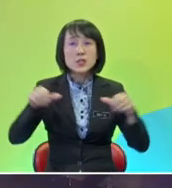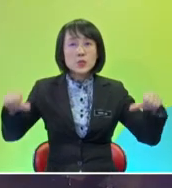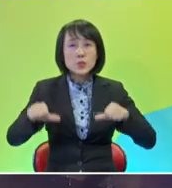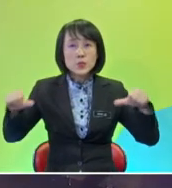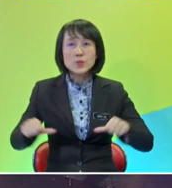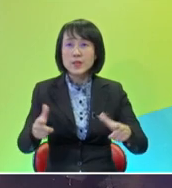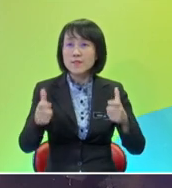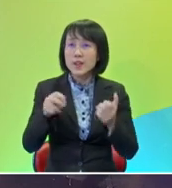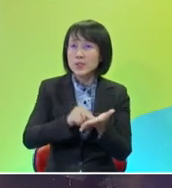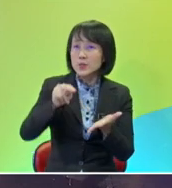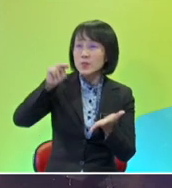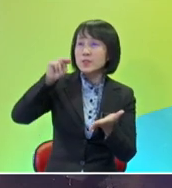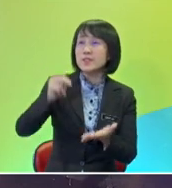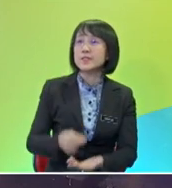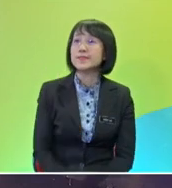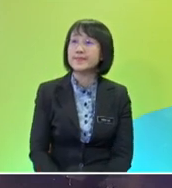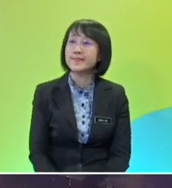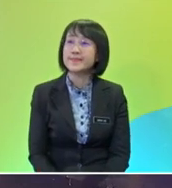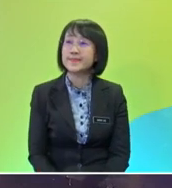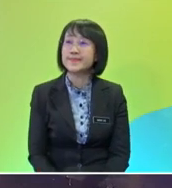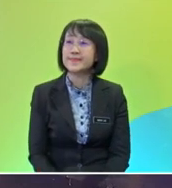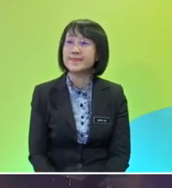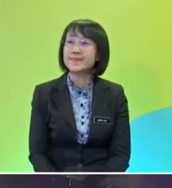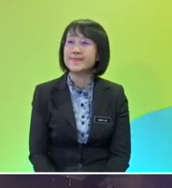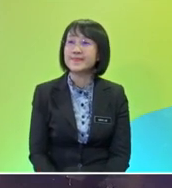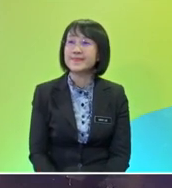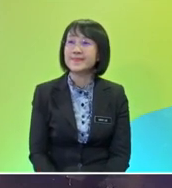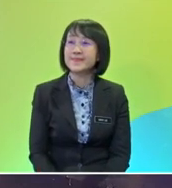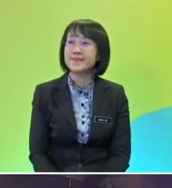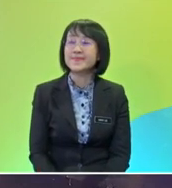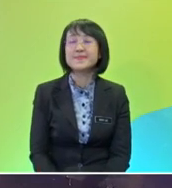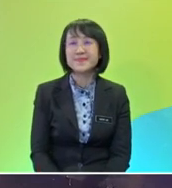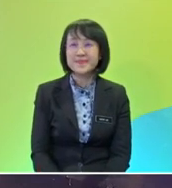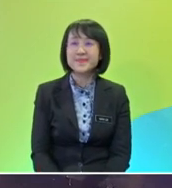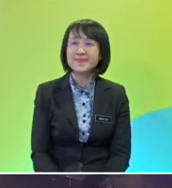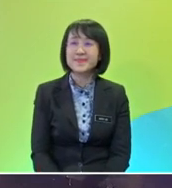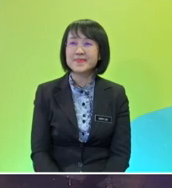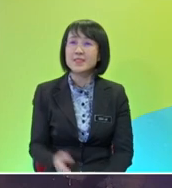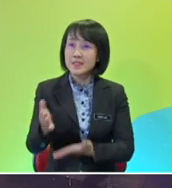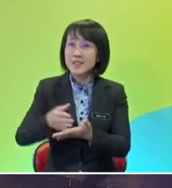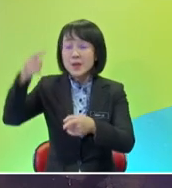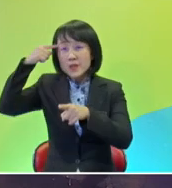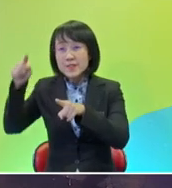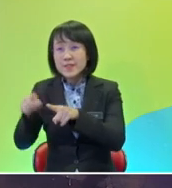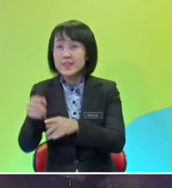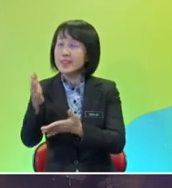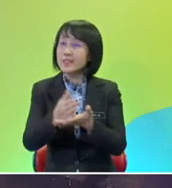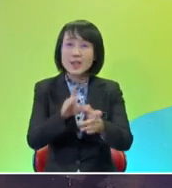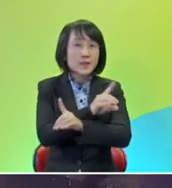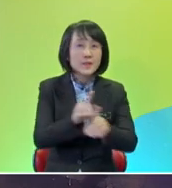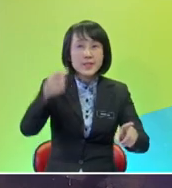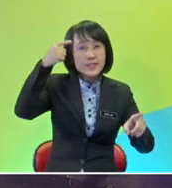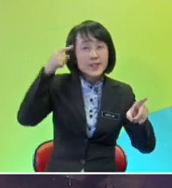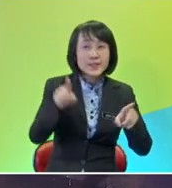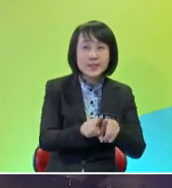noodles. Well, I think we'll have to settle with agree and disagree, right, teacher? Yes. And you